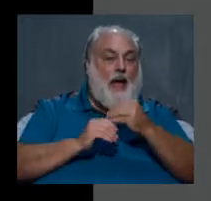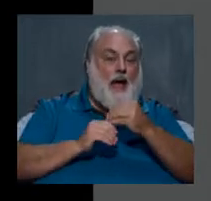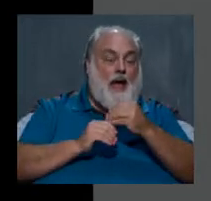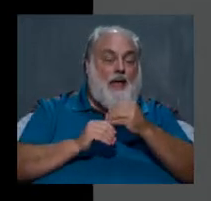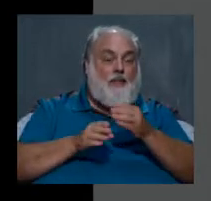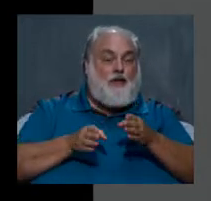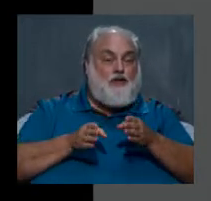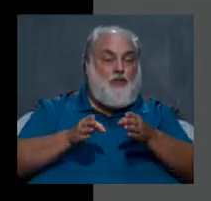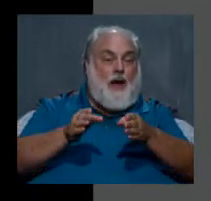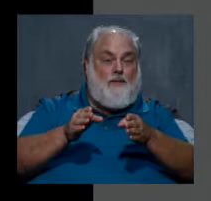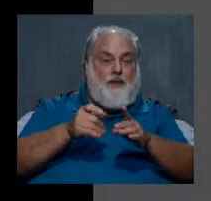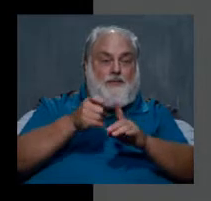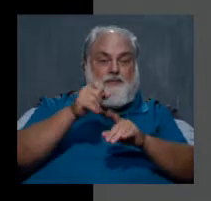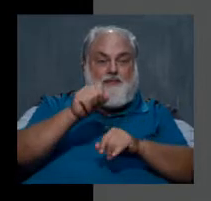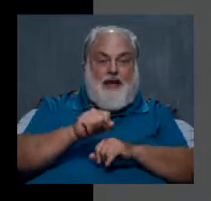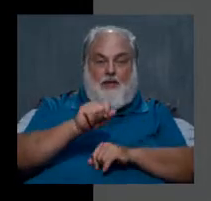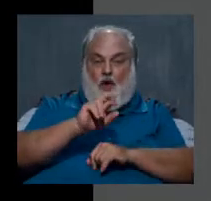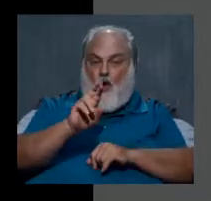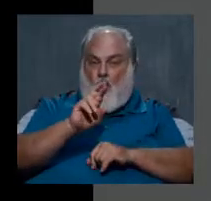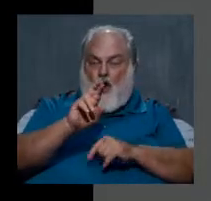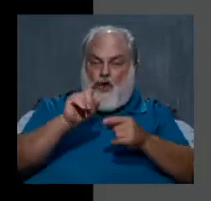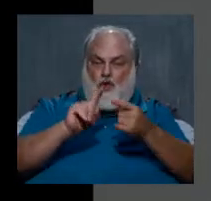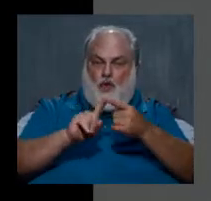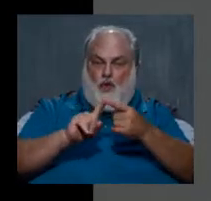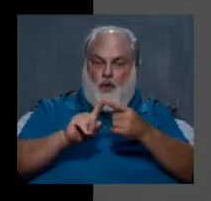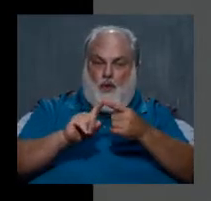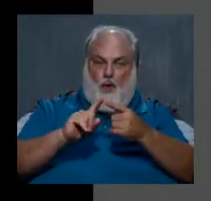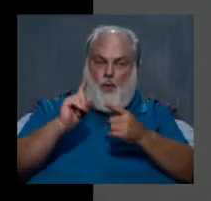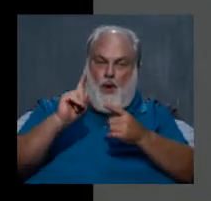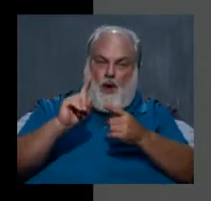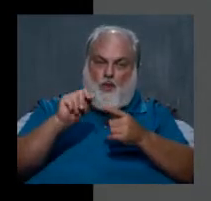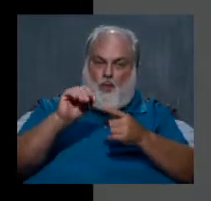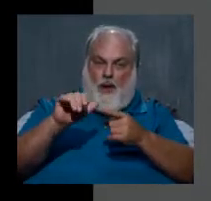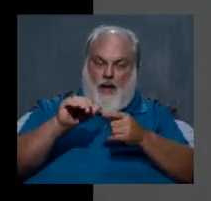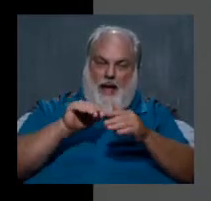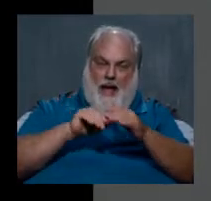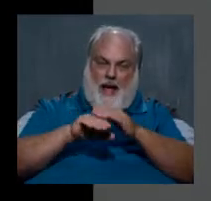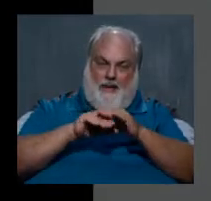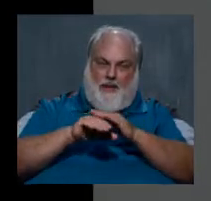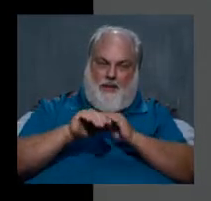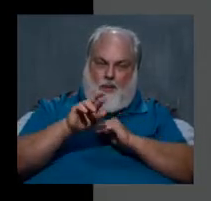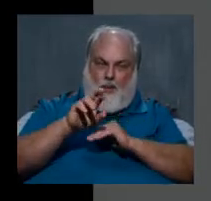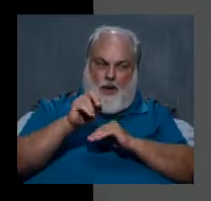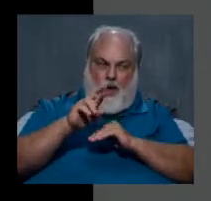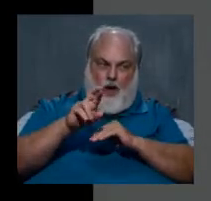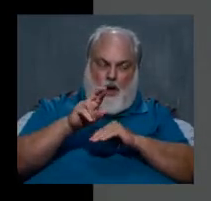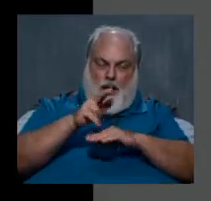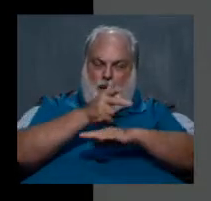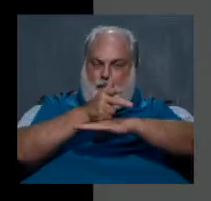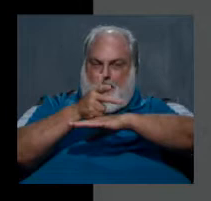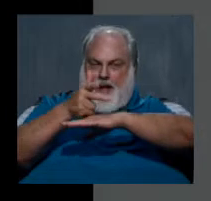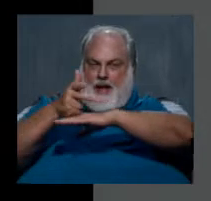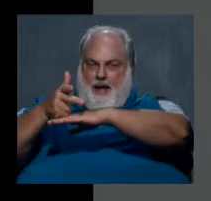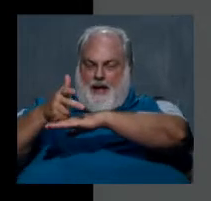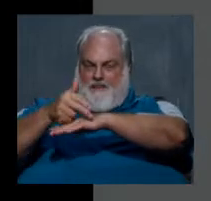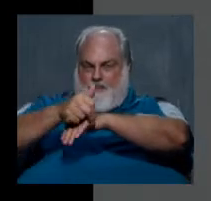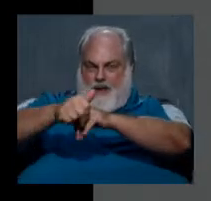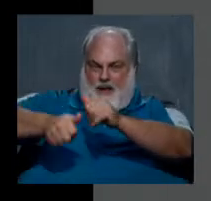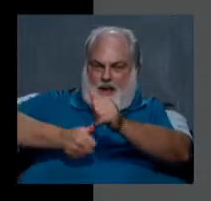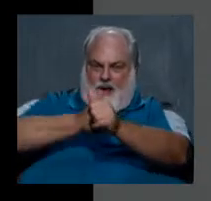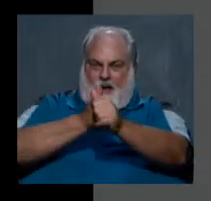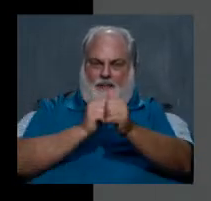existing drive from South R Street to the rear yard, allowing one-way access to the rear yard, and to place a paved parking area within the rear